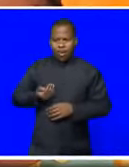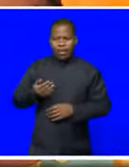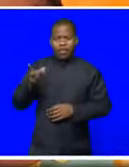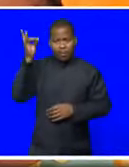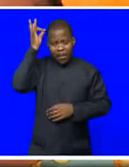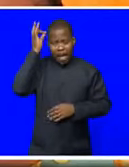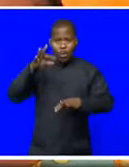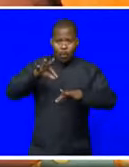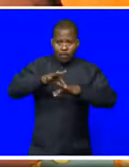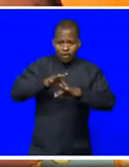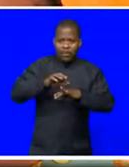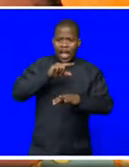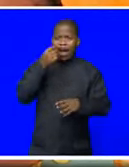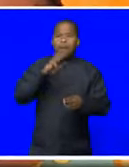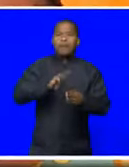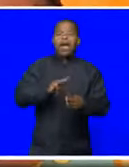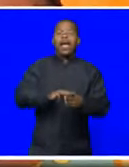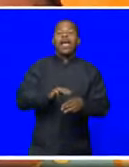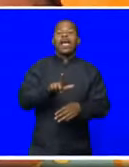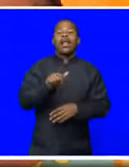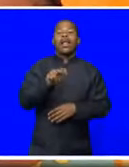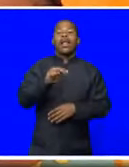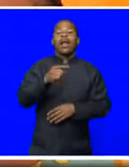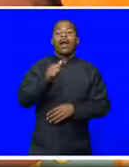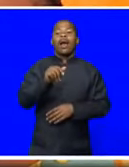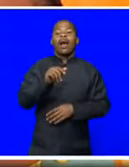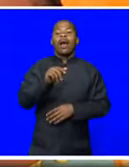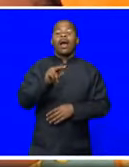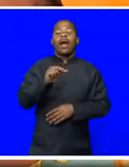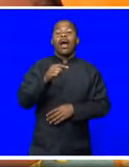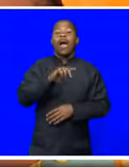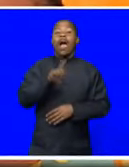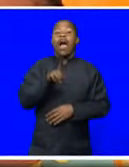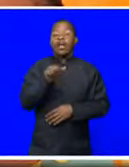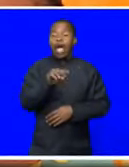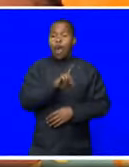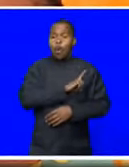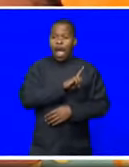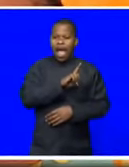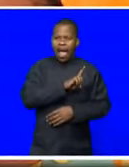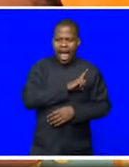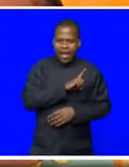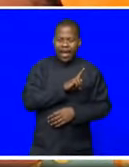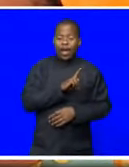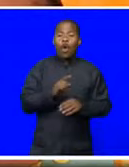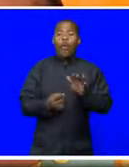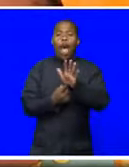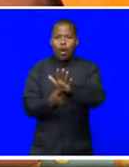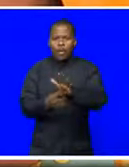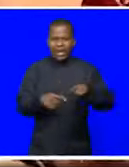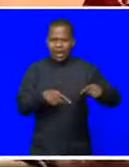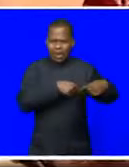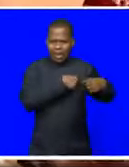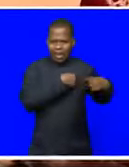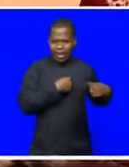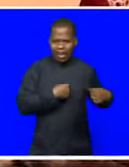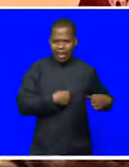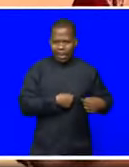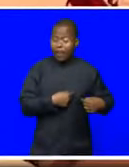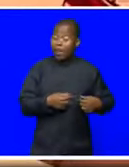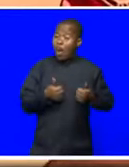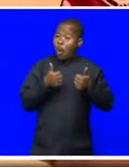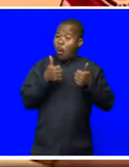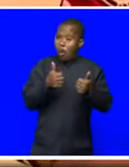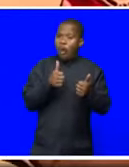le phethe lo msebenzi nalesibonze salo msebenzi. Ukuthi lo msebenzi udinga ukuthi inhliziyo yakho ibe la ikhathi. Lo msebenzi